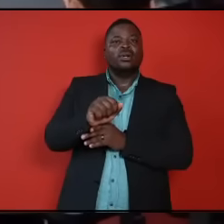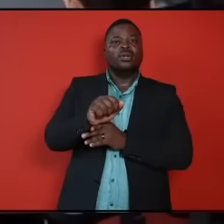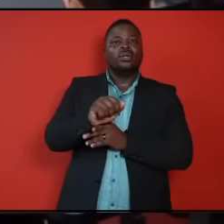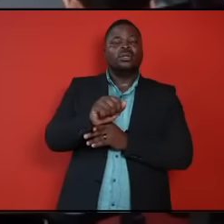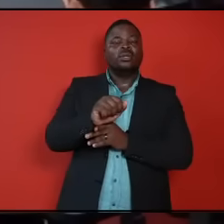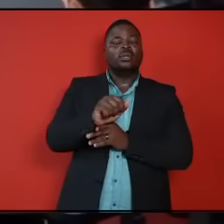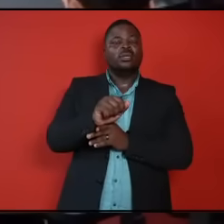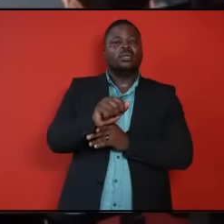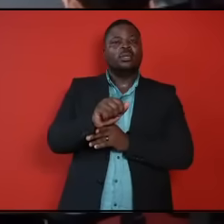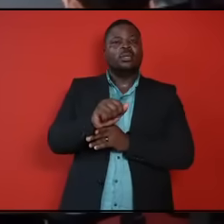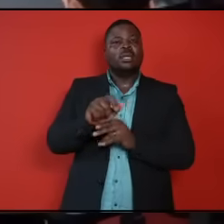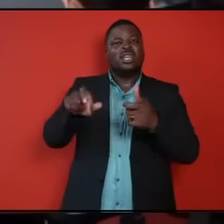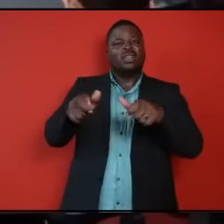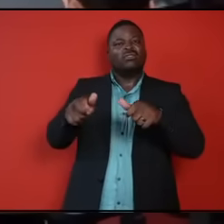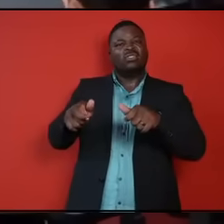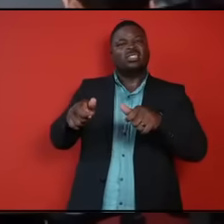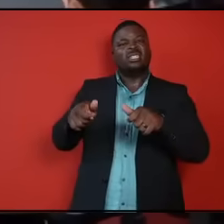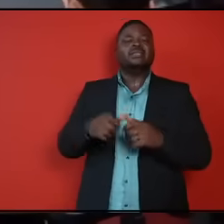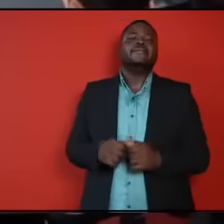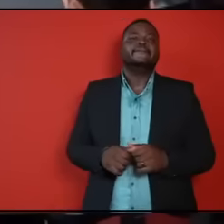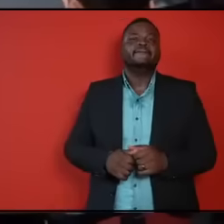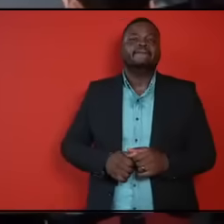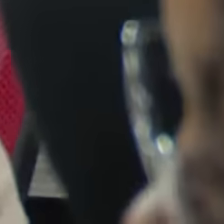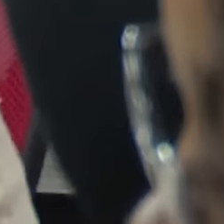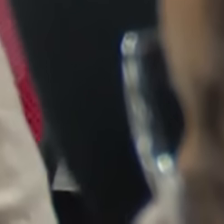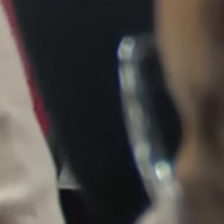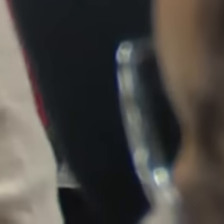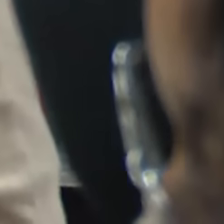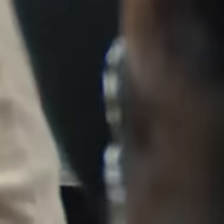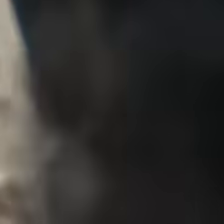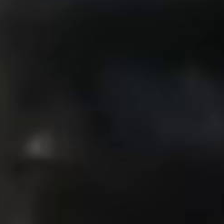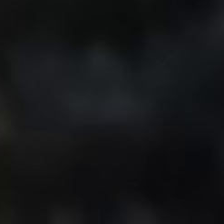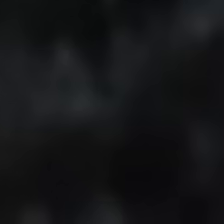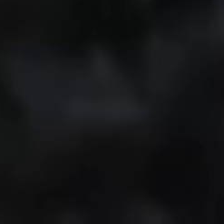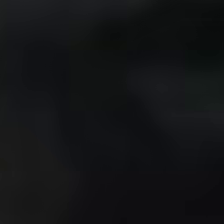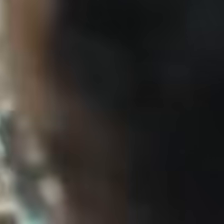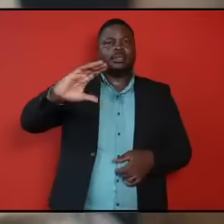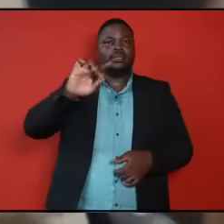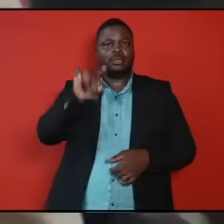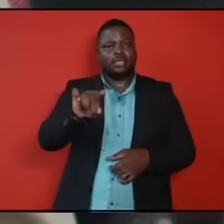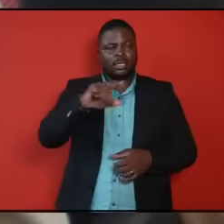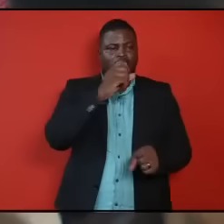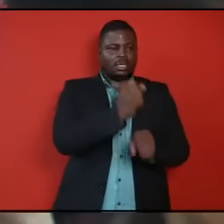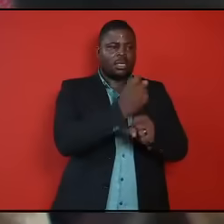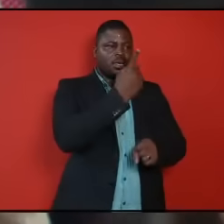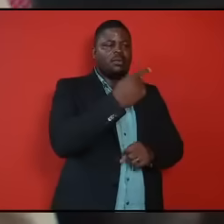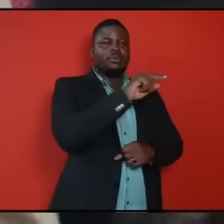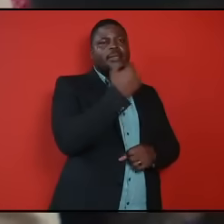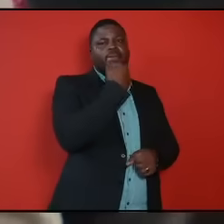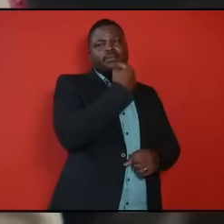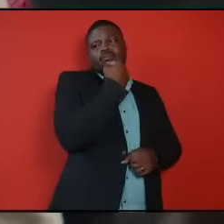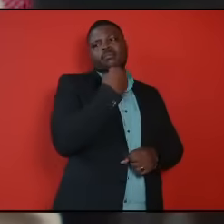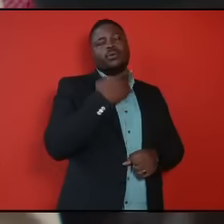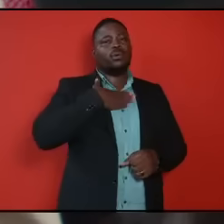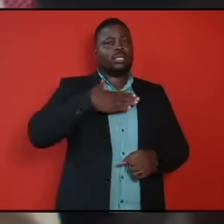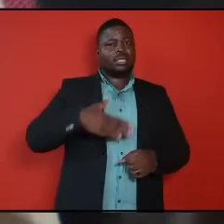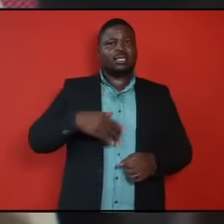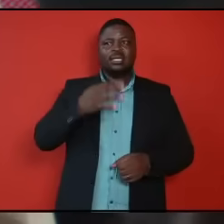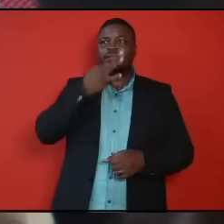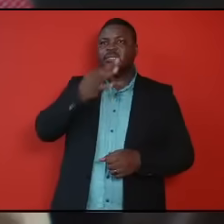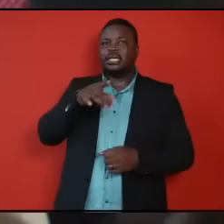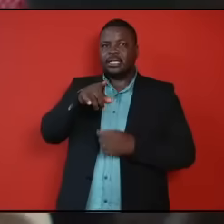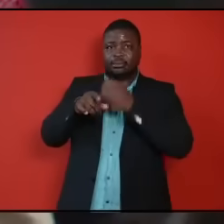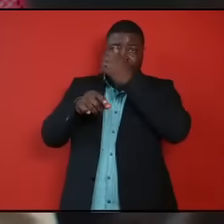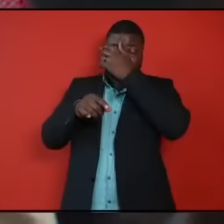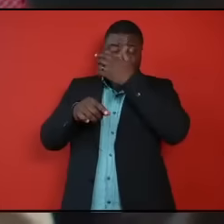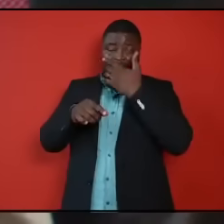I just want to get your reaction. Lebogang Mahile, the MEC of Finance here in Gauteng, he was pretty confident on Sunday that they'll still get the budget